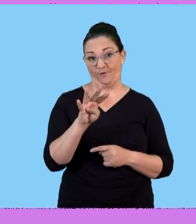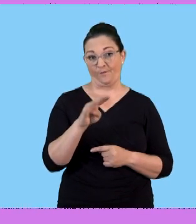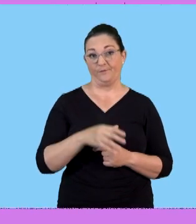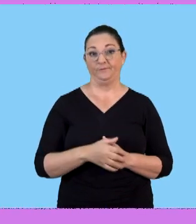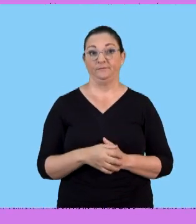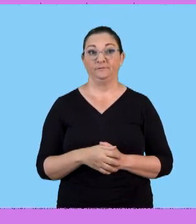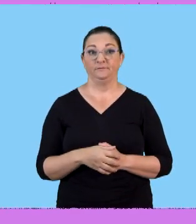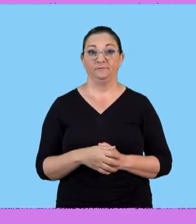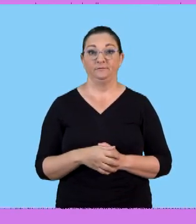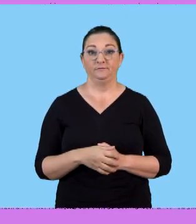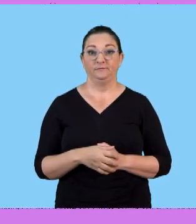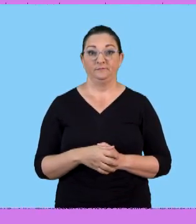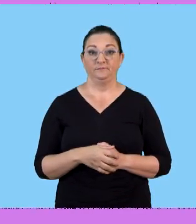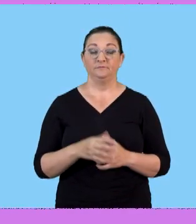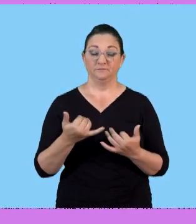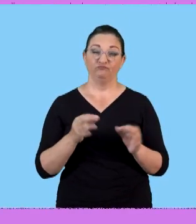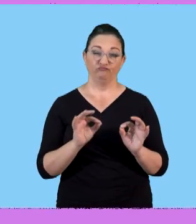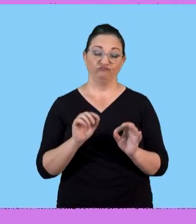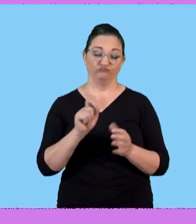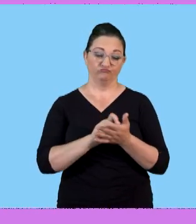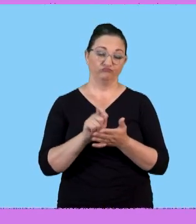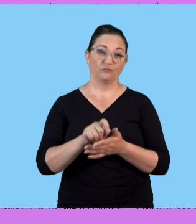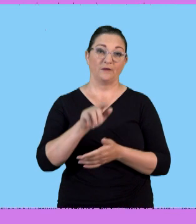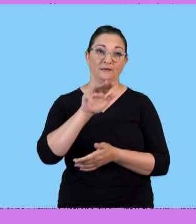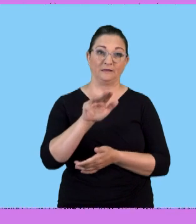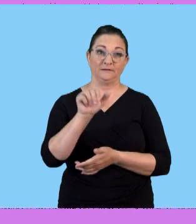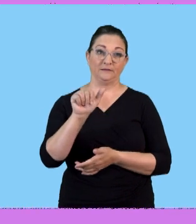964. Let me quickly write that proper. So that will be